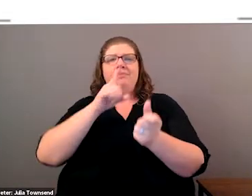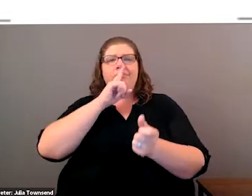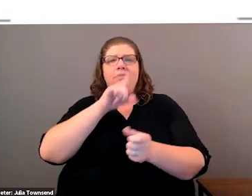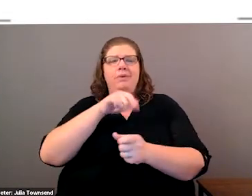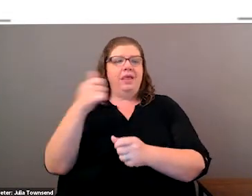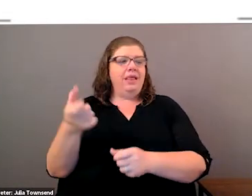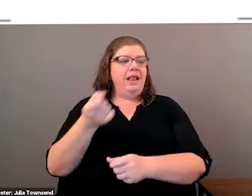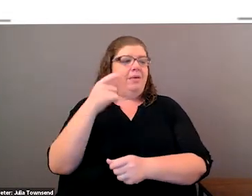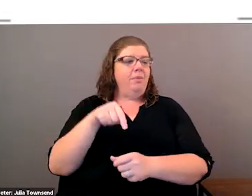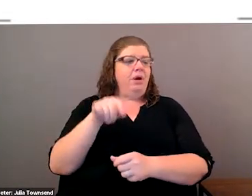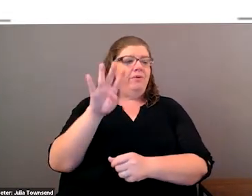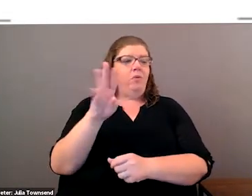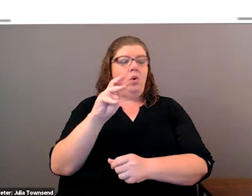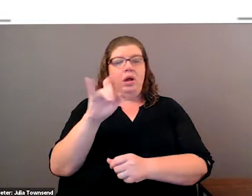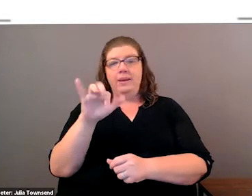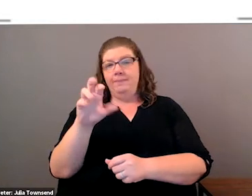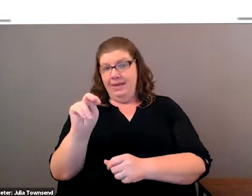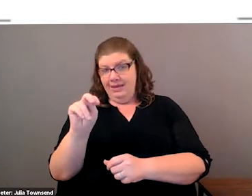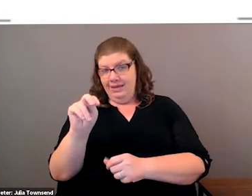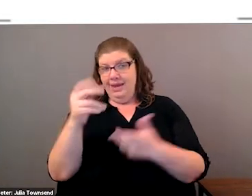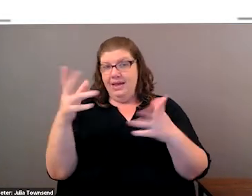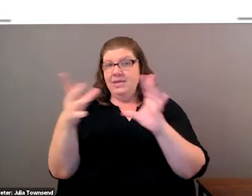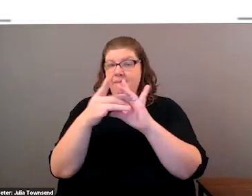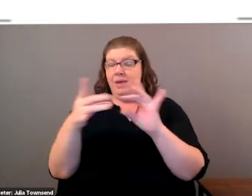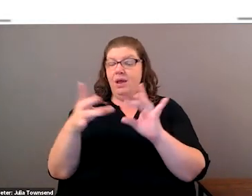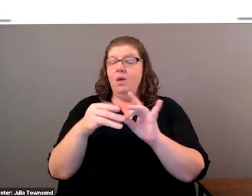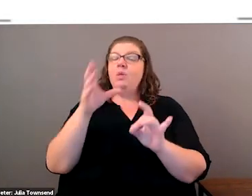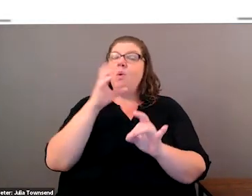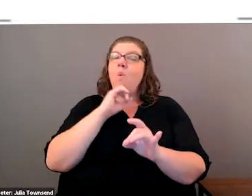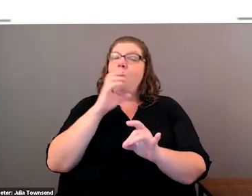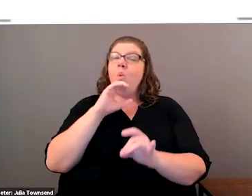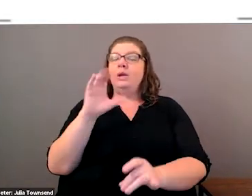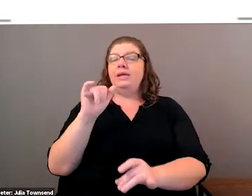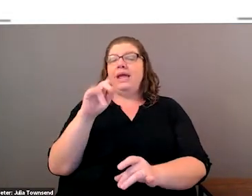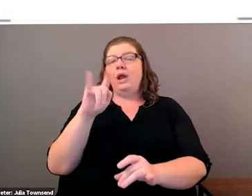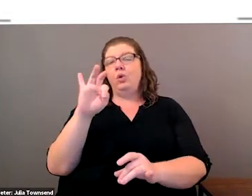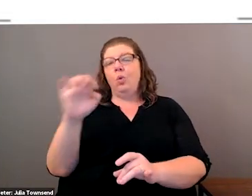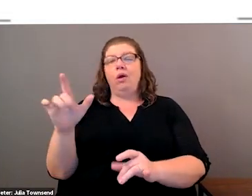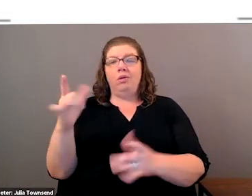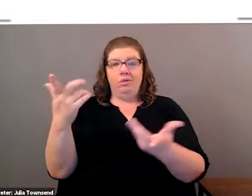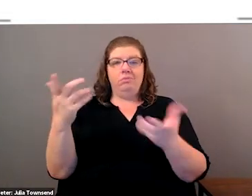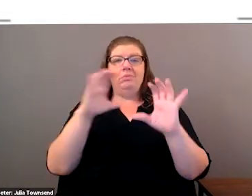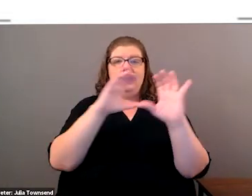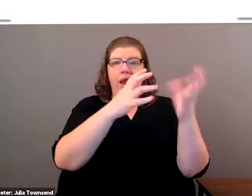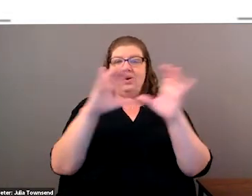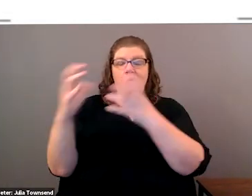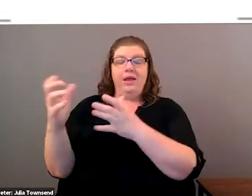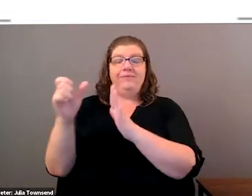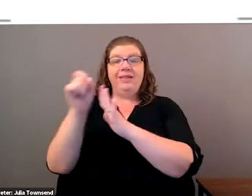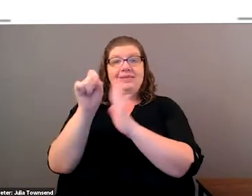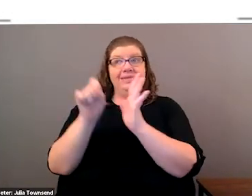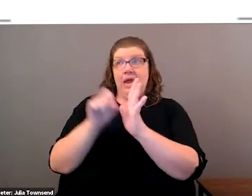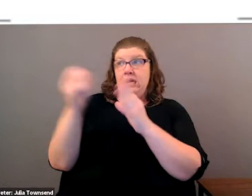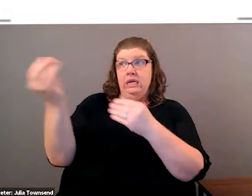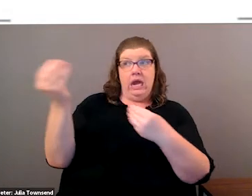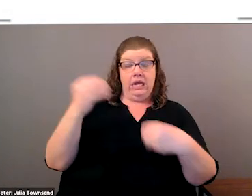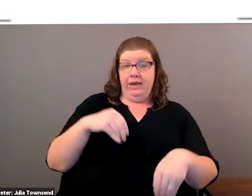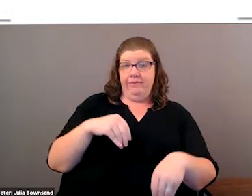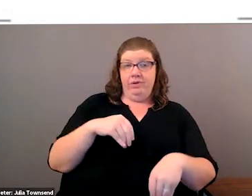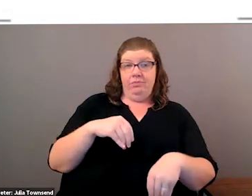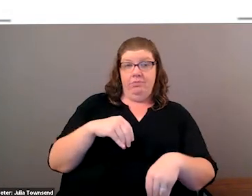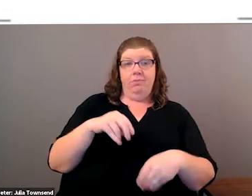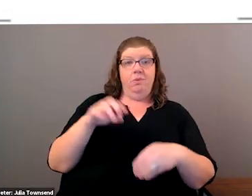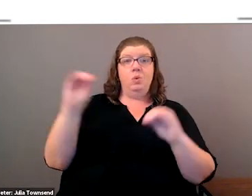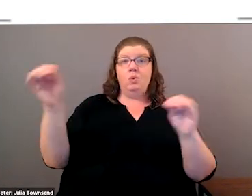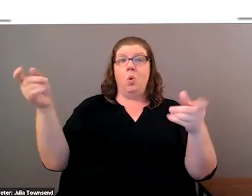11.4 million, as I mentioned, is the old categorical amount. And if the state didn't give us that, they'd have no